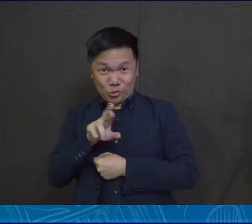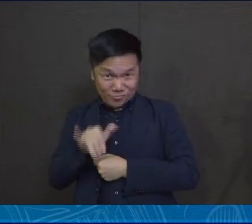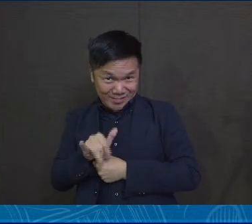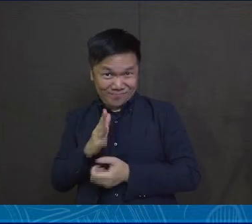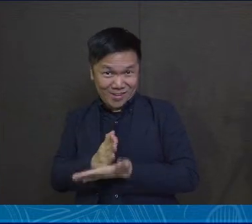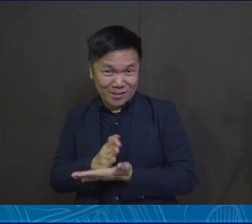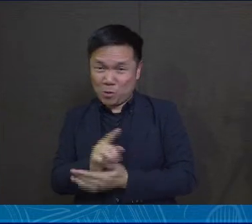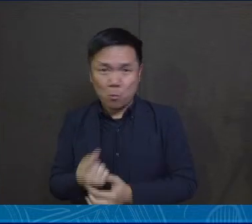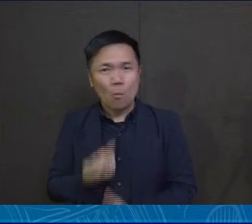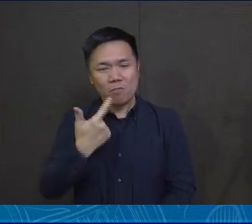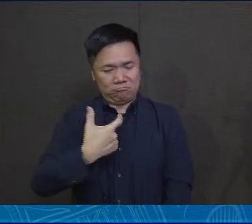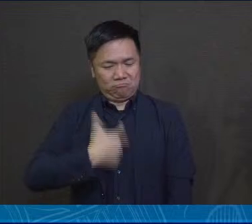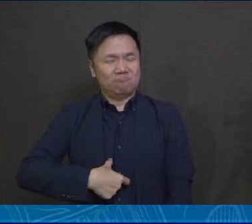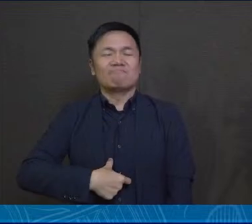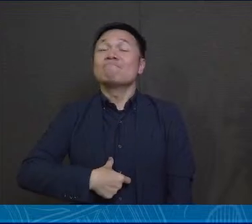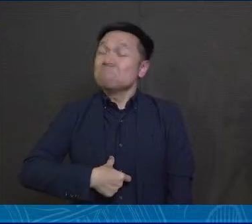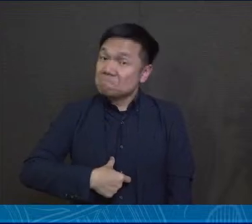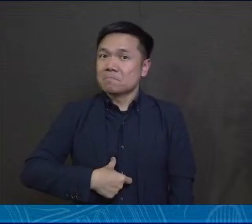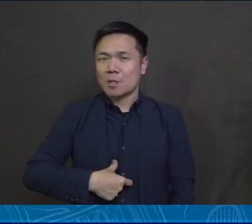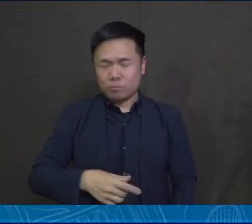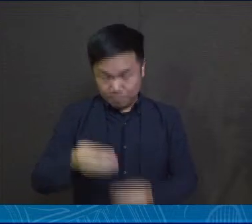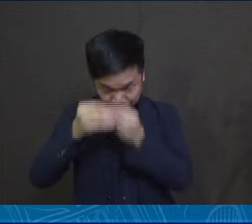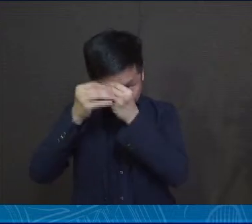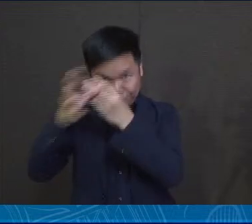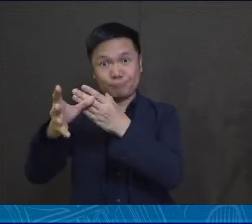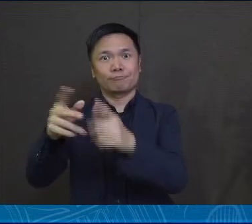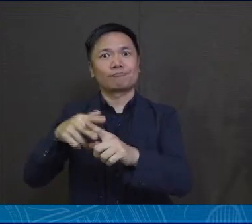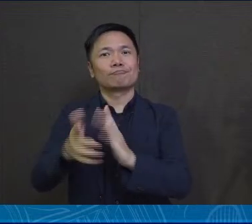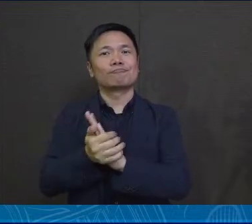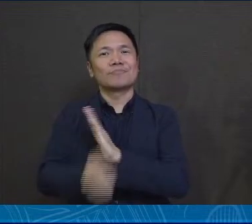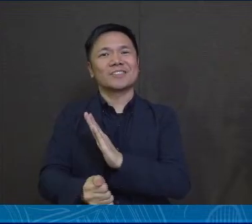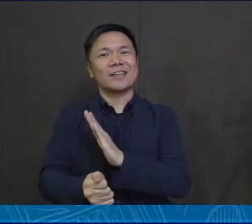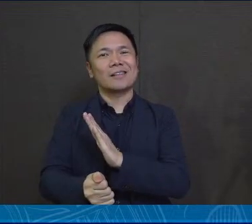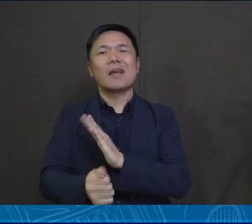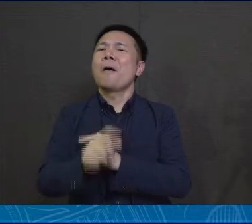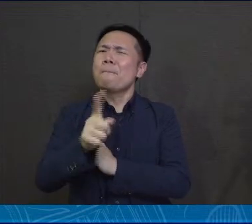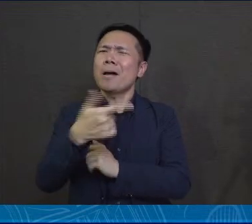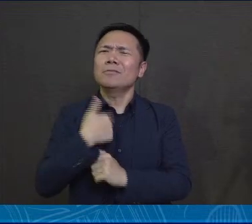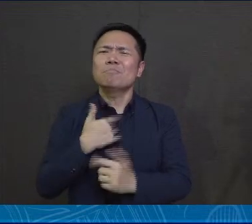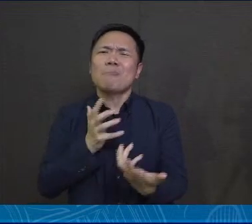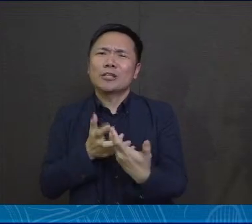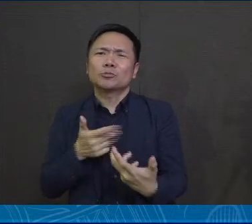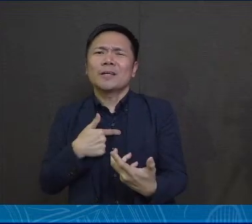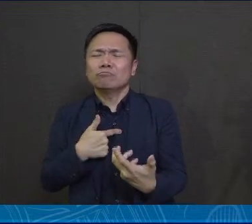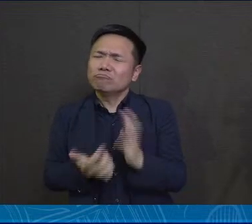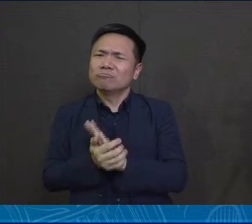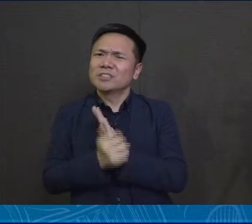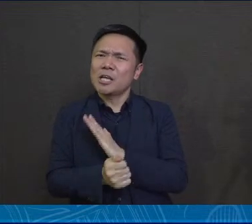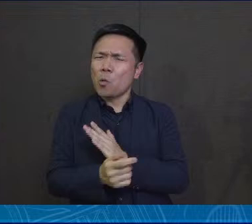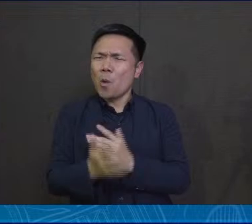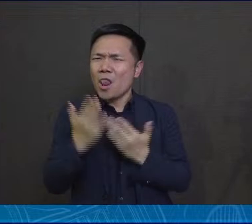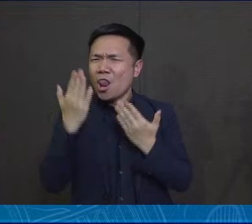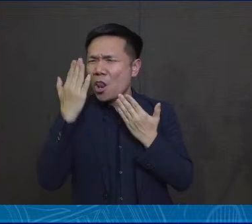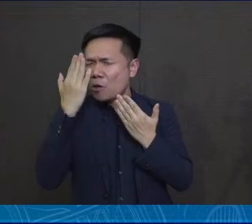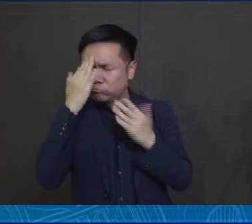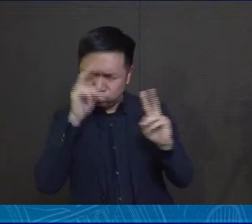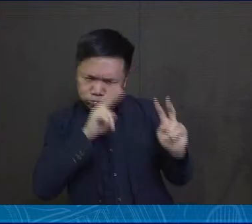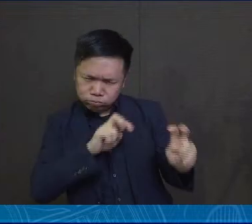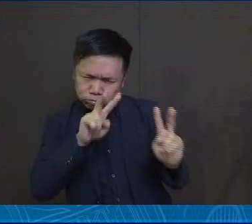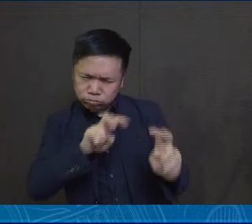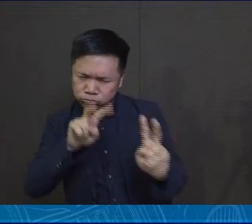that are well equipped to do this. It just happens to be something that matches our skill sets that we often do in a different context in